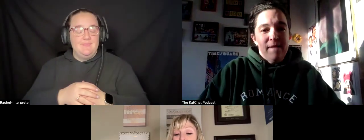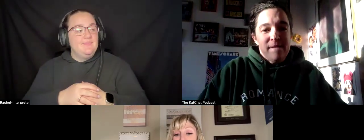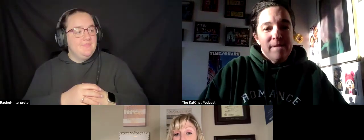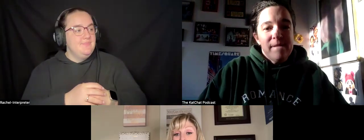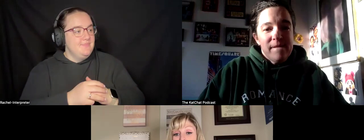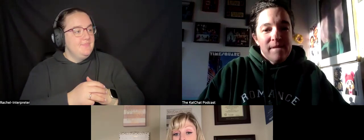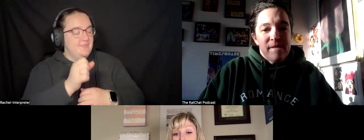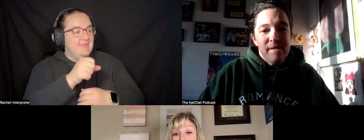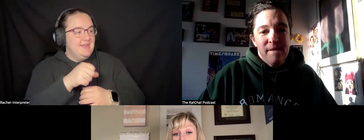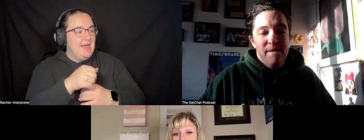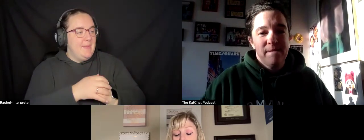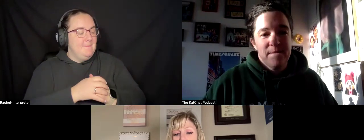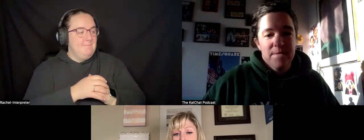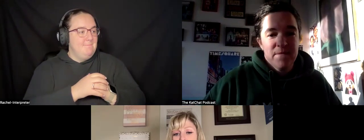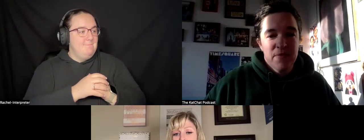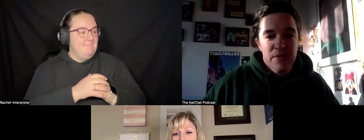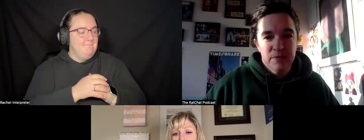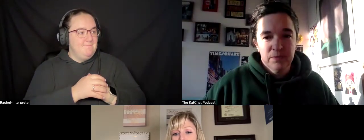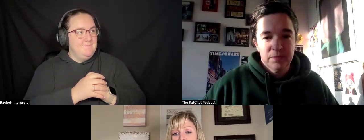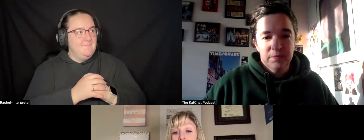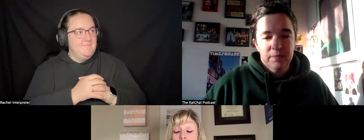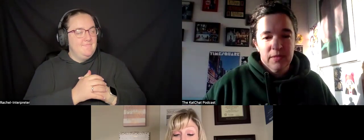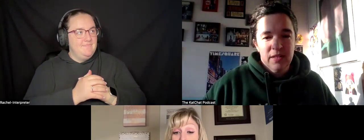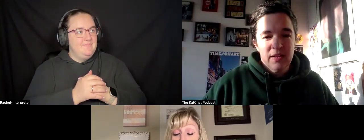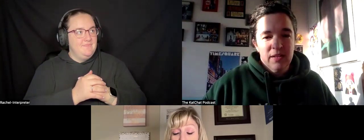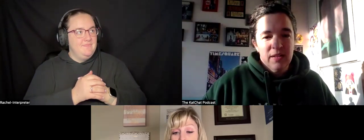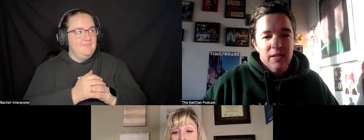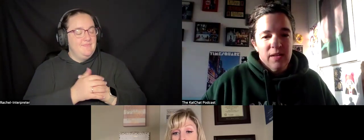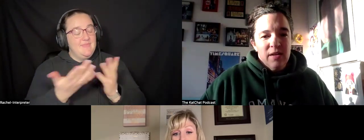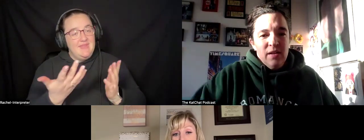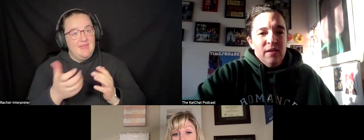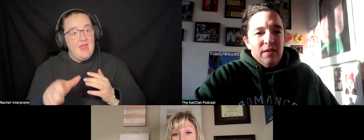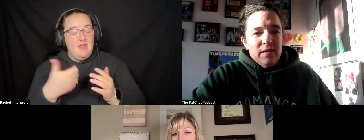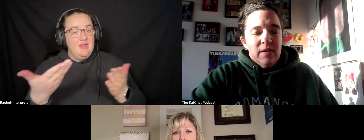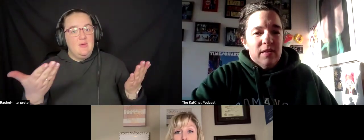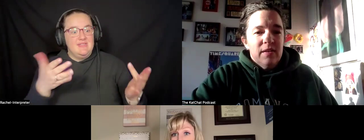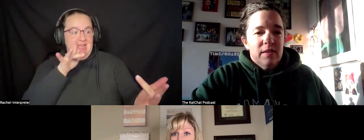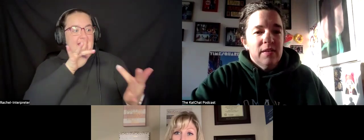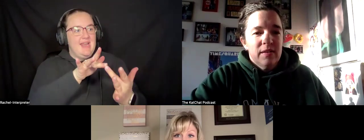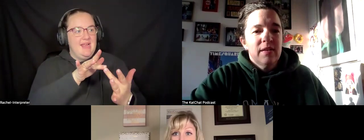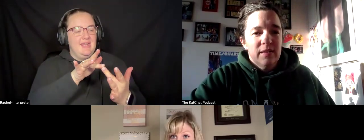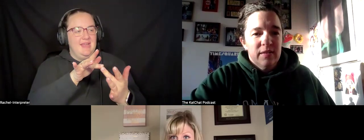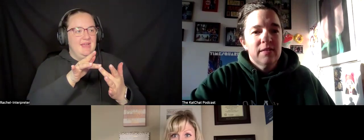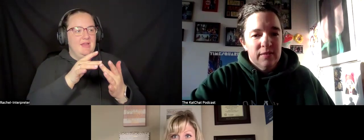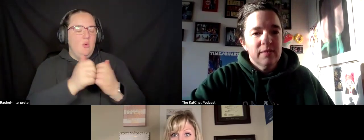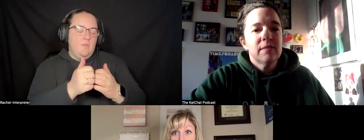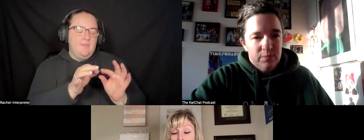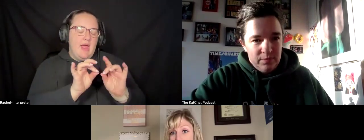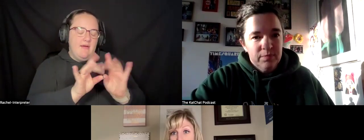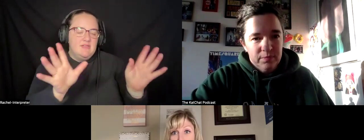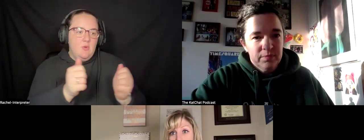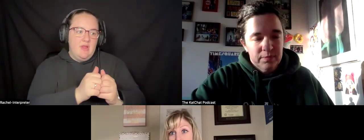Yeah, and I that was the other thing was connecting with, I mean, obviously the actors